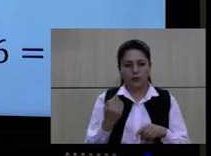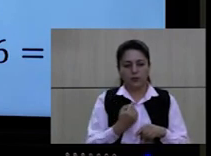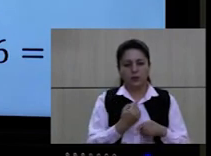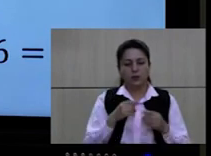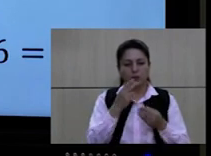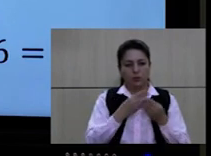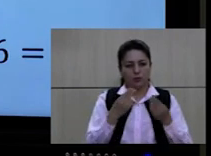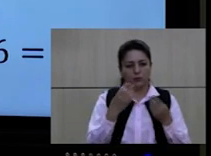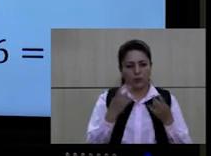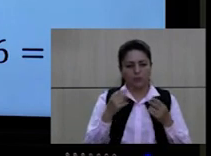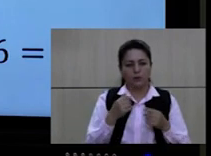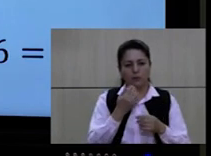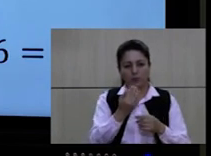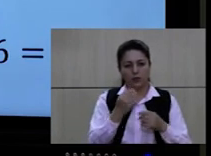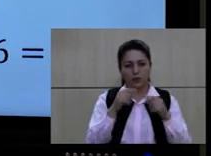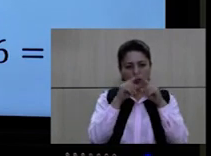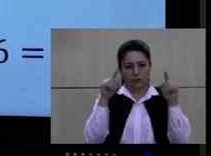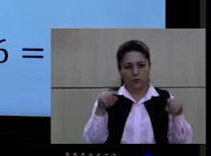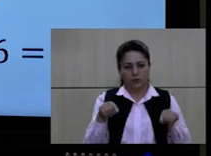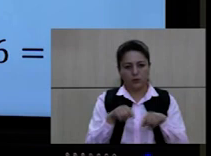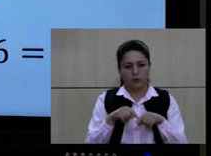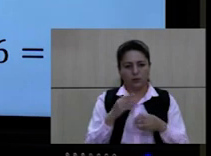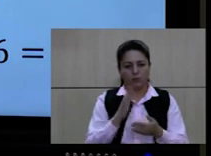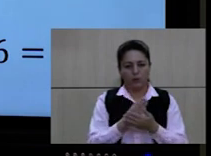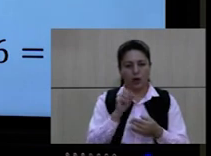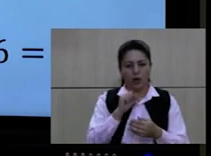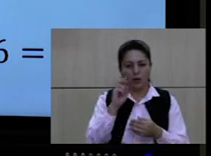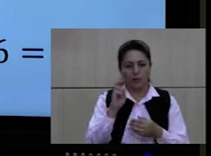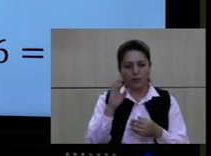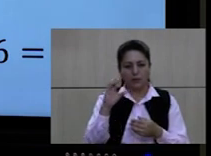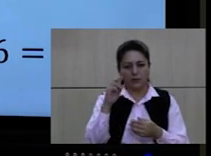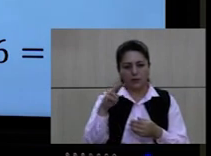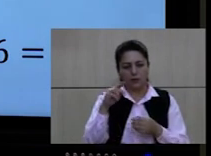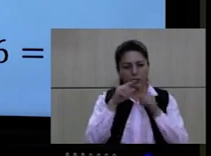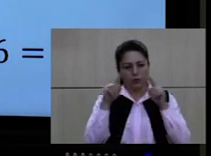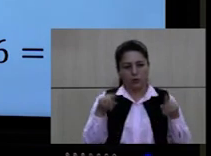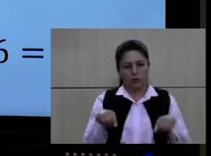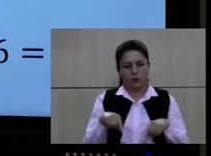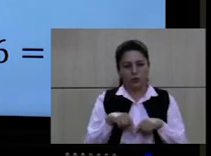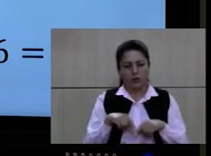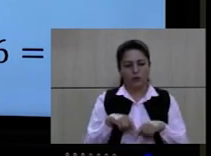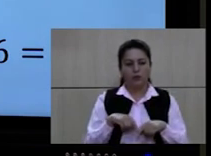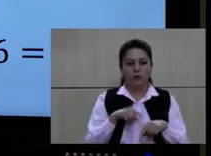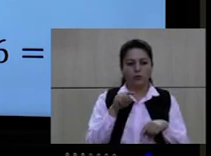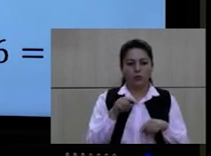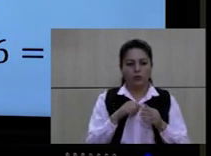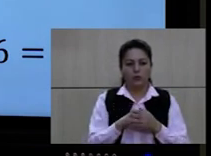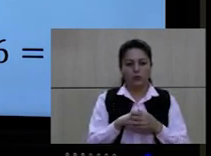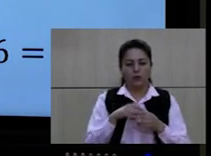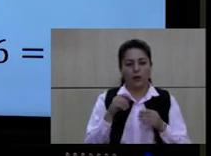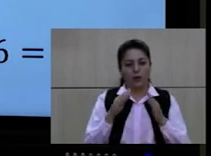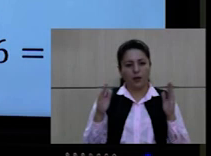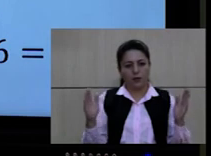bo'ladi. Mana to'g'ri to'rt burchakni chizib oldik. A, B, C, D to'g'ri to'rt burchak. Uning